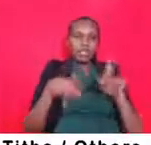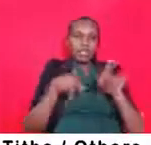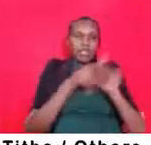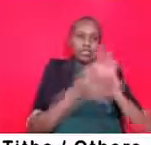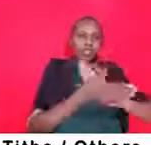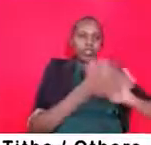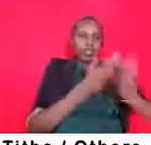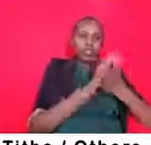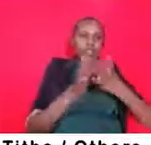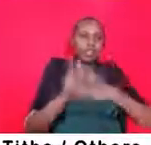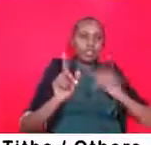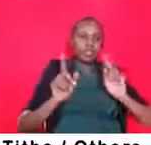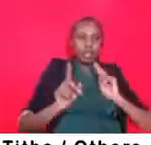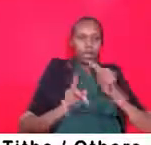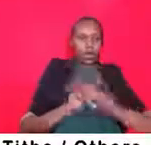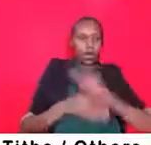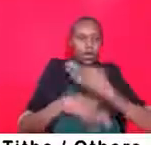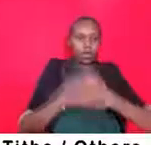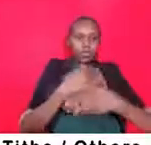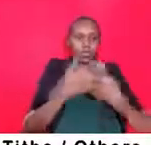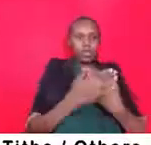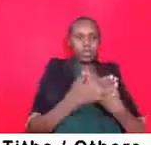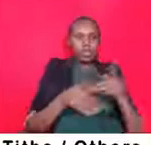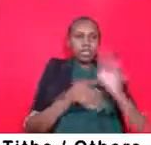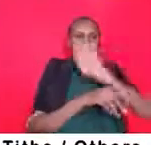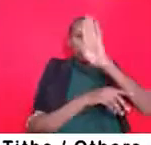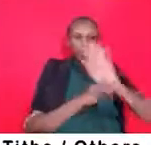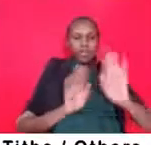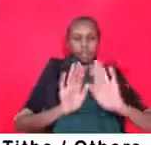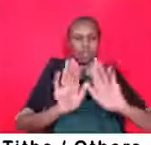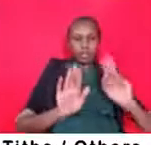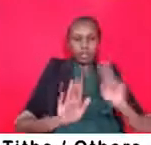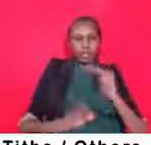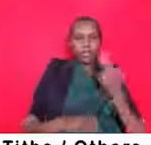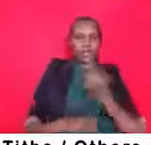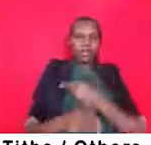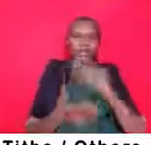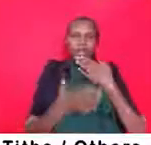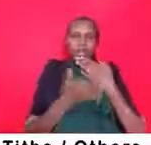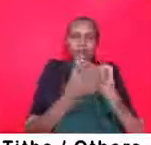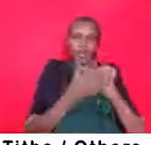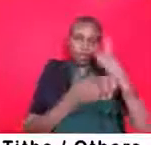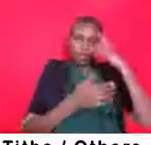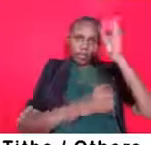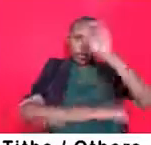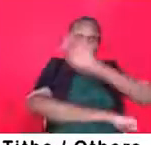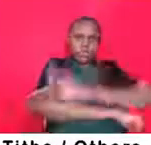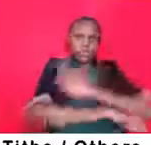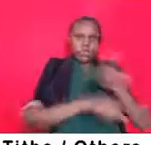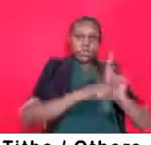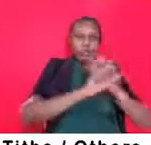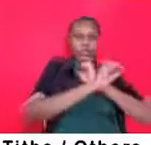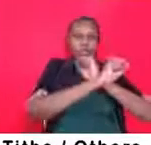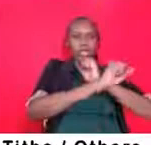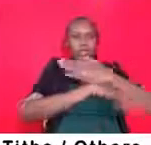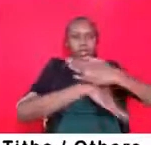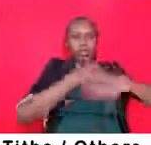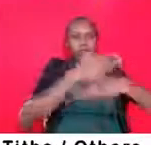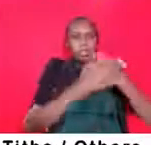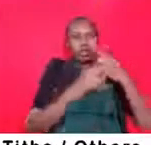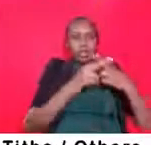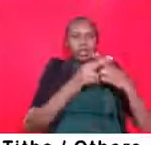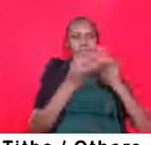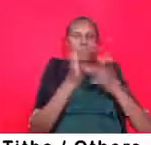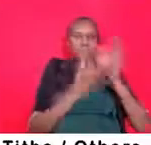forgive our sins in any time. As you said that you'll never leave us, dear Lord. Thank you for this day, and may you protect everybody in the name of